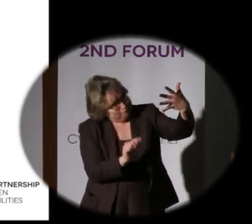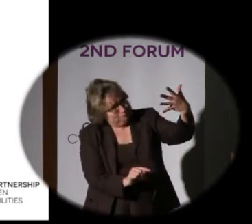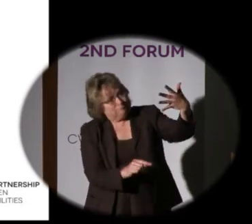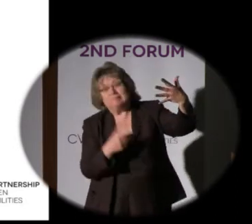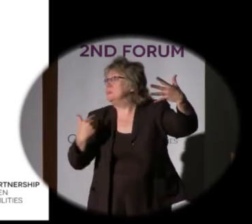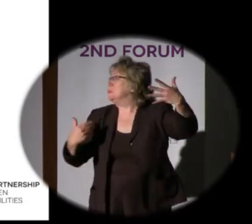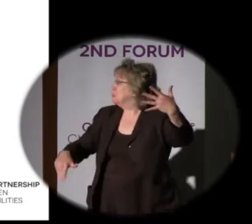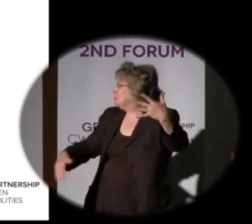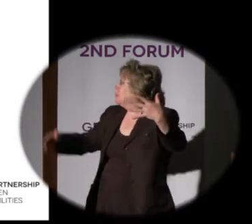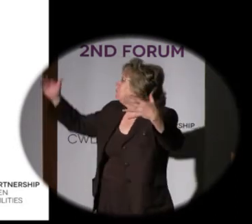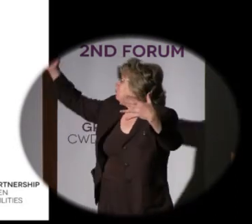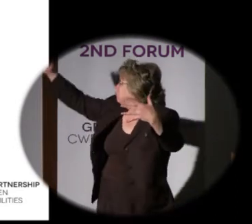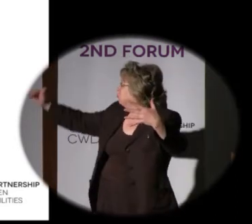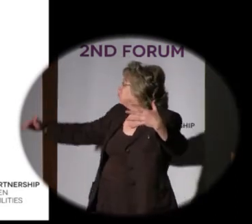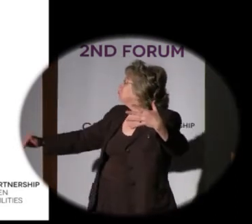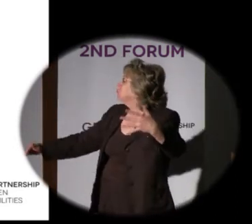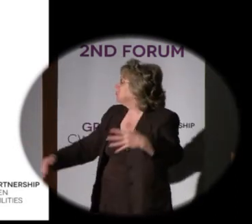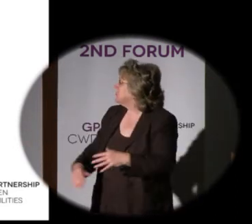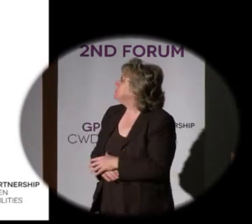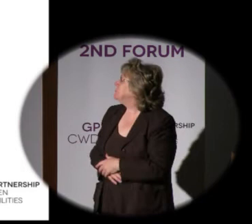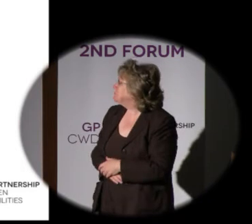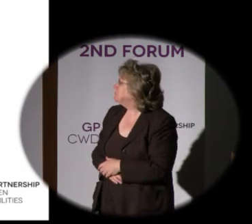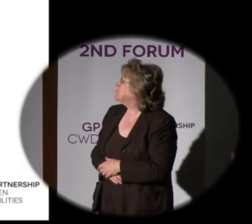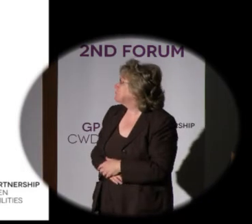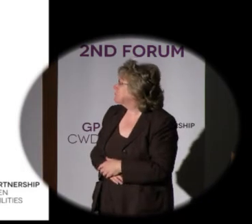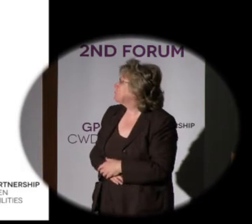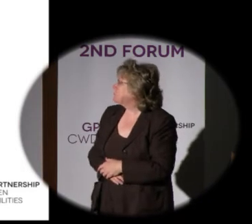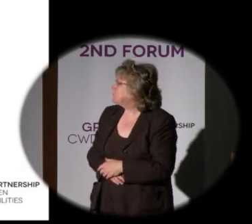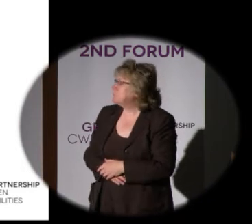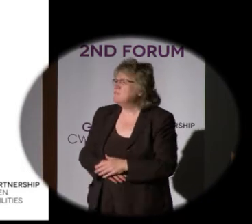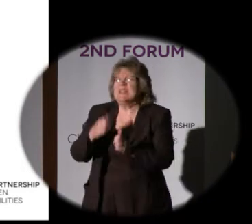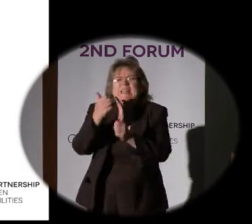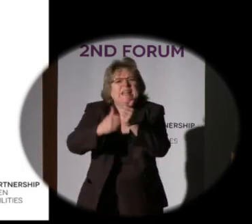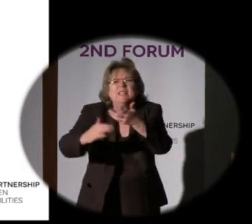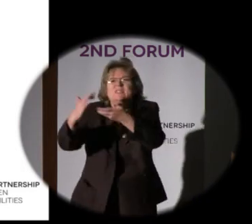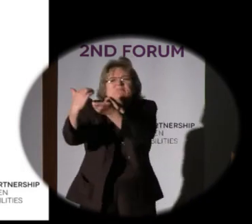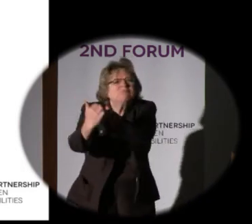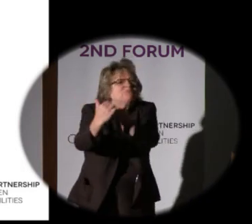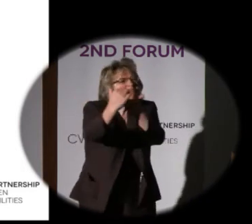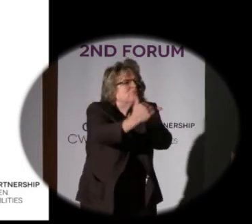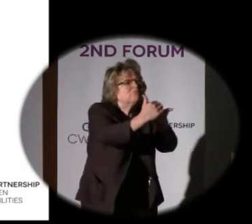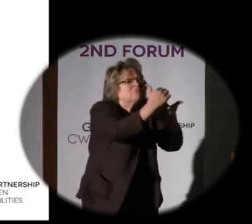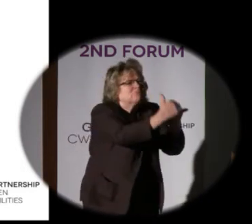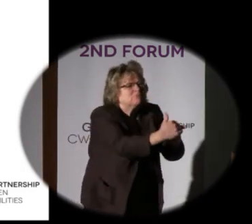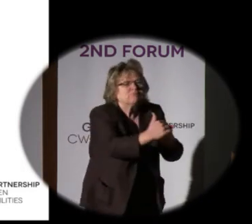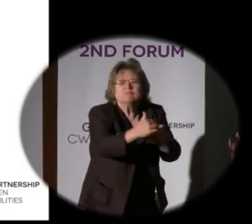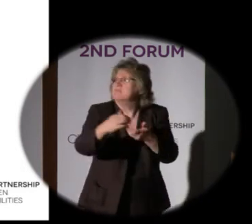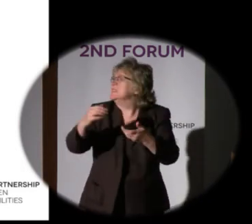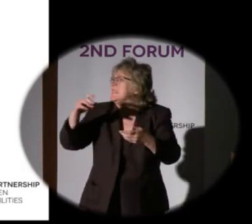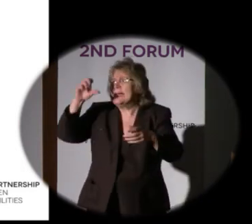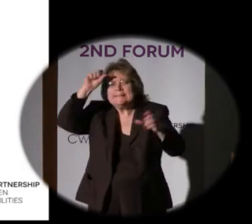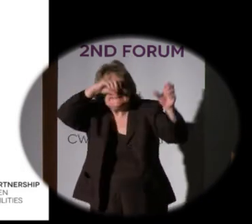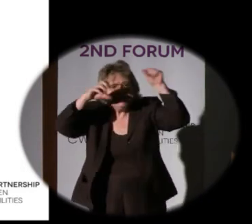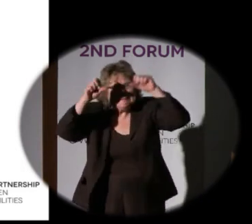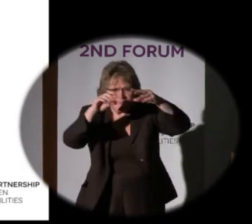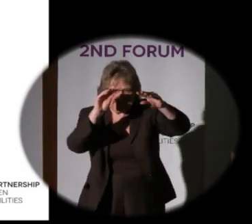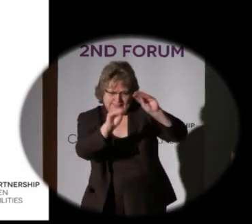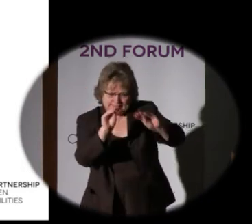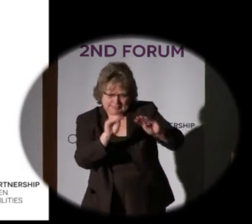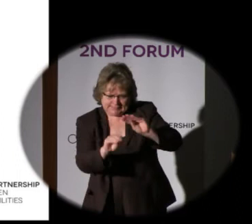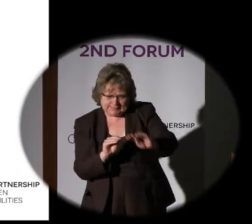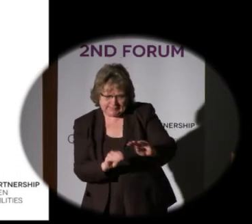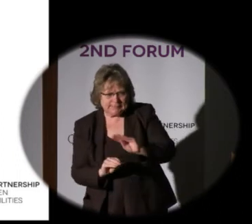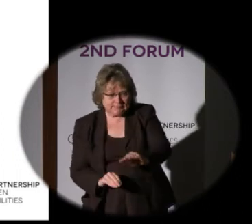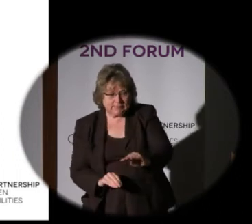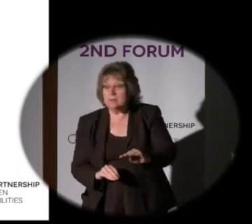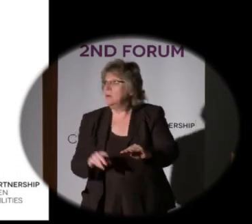listing from members of the task force. But essentially, the priority is implementation and getting this work to the country level so we can